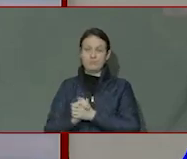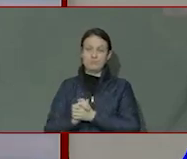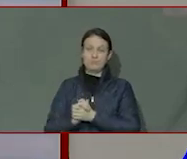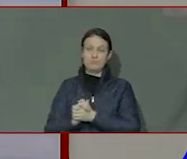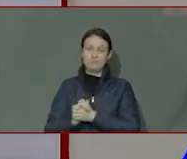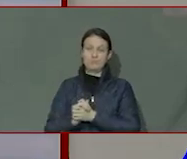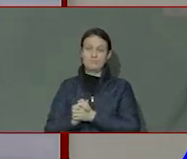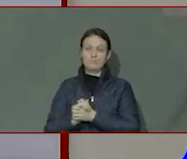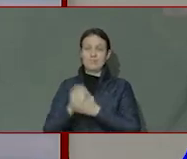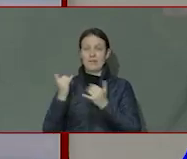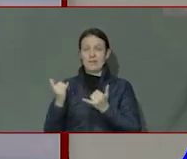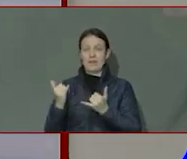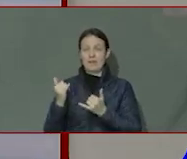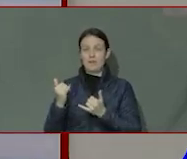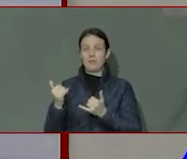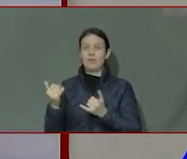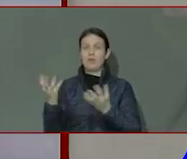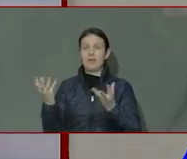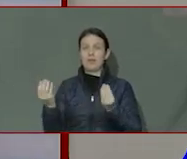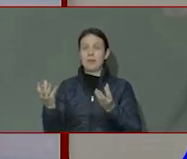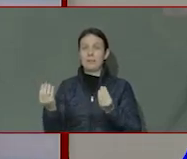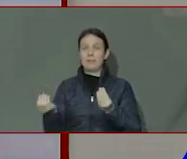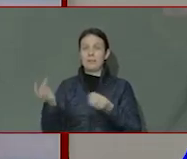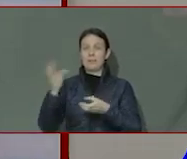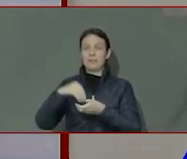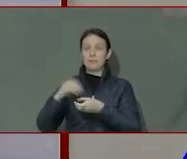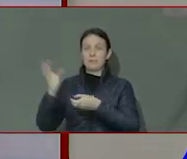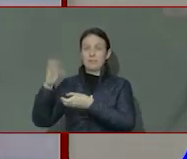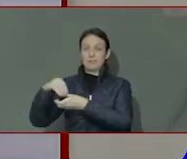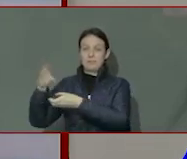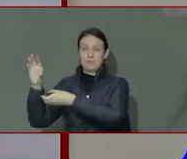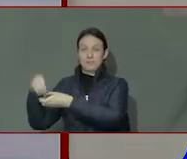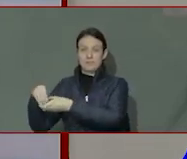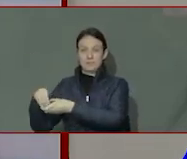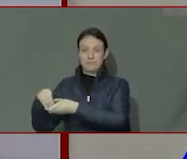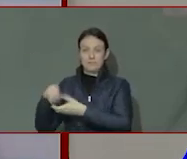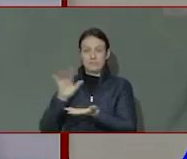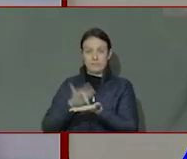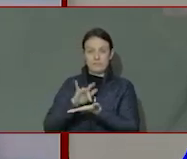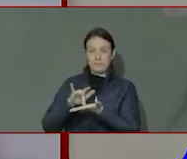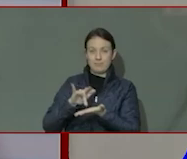And now I substitute. And now you do that on the calculator.